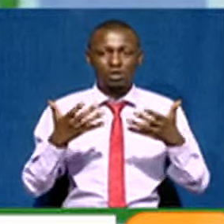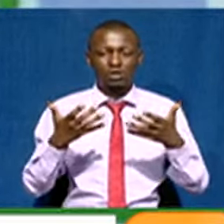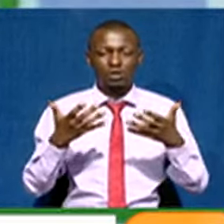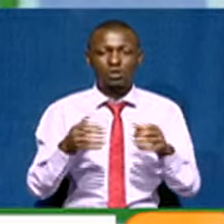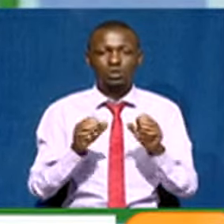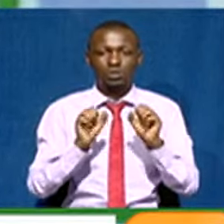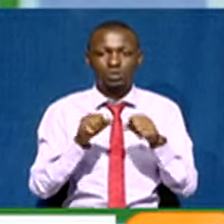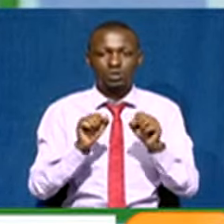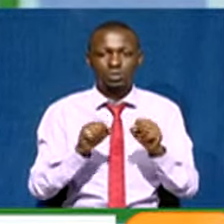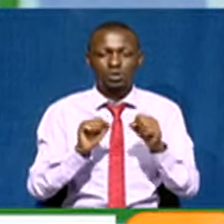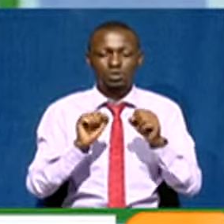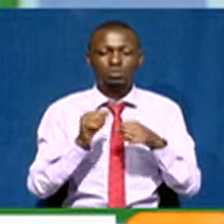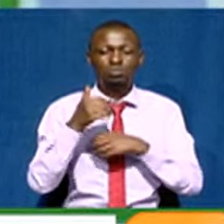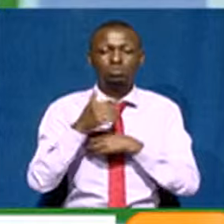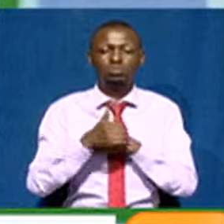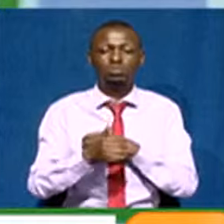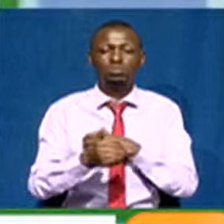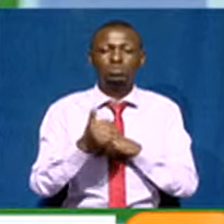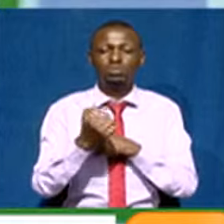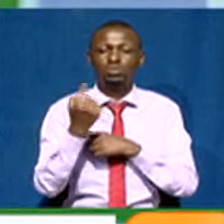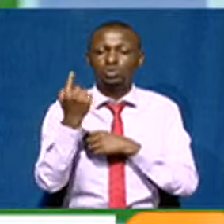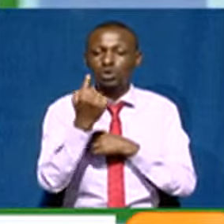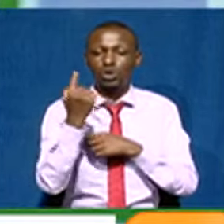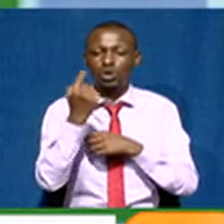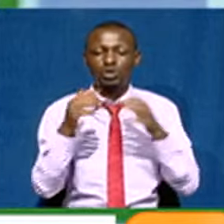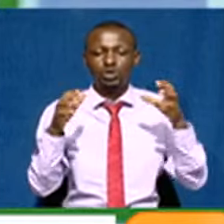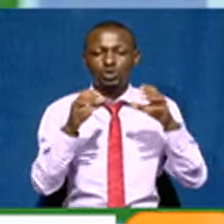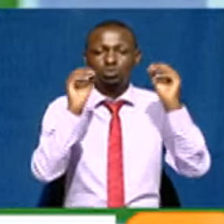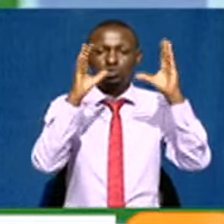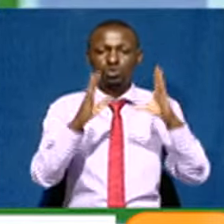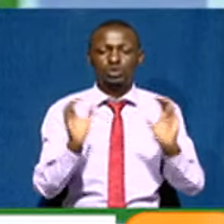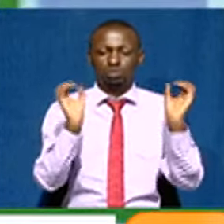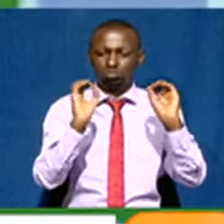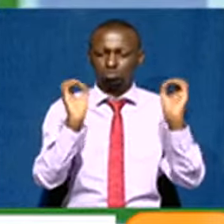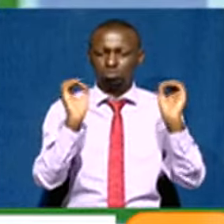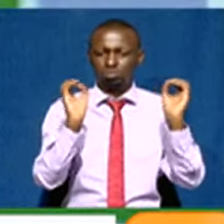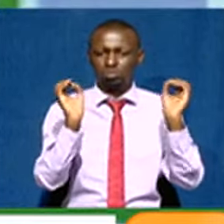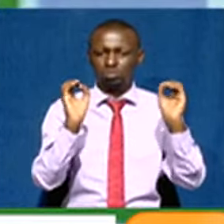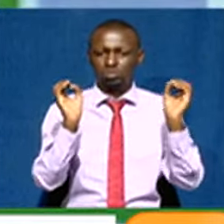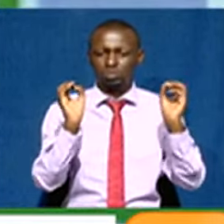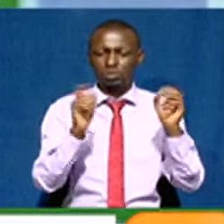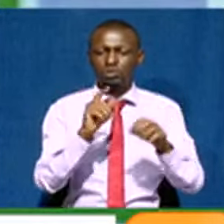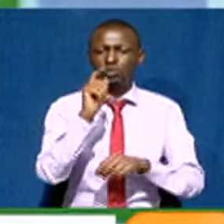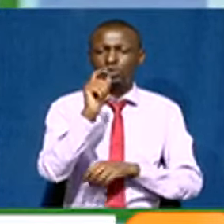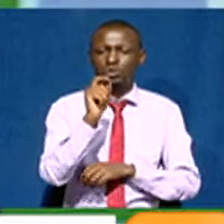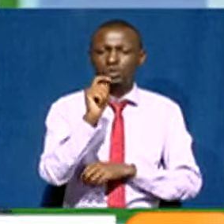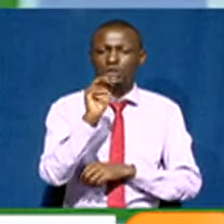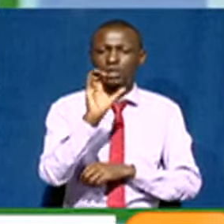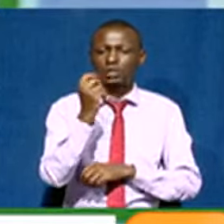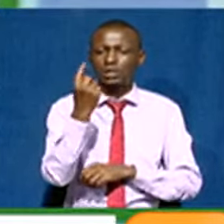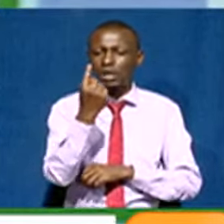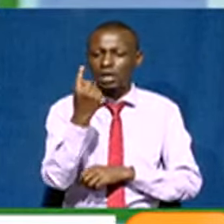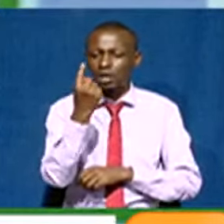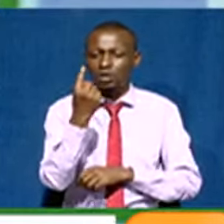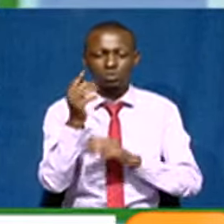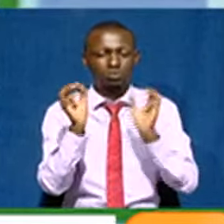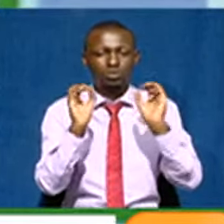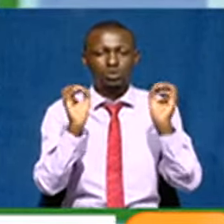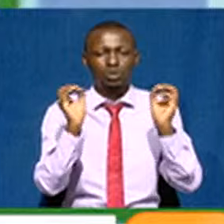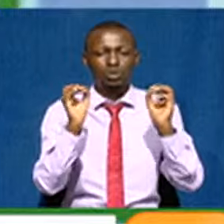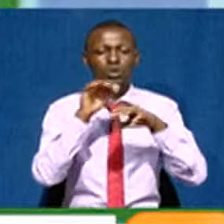risk, looking at only the teachers in the fraternity, more so the teachers who are the TC, and cast our net